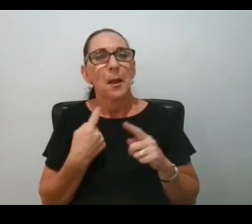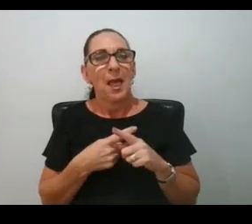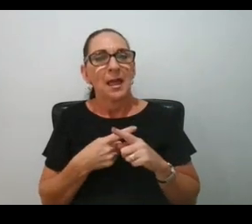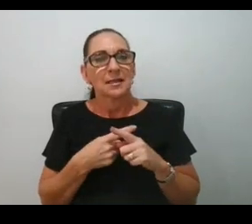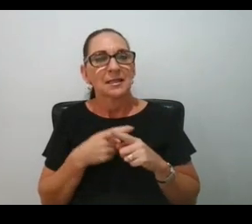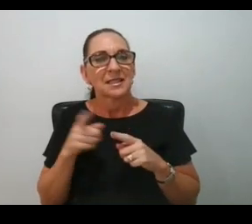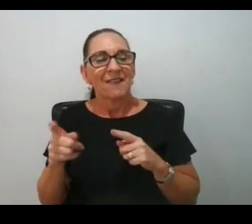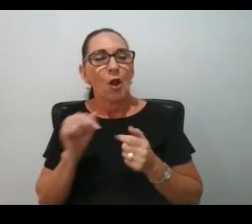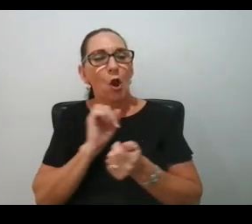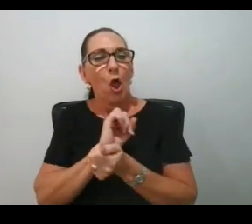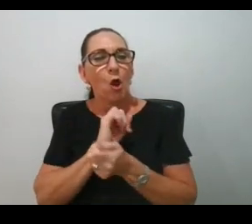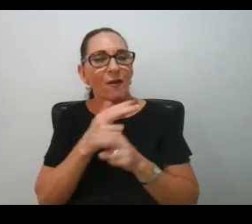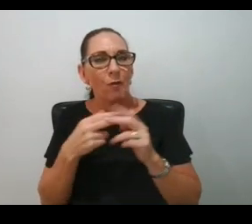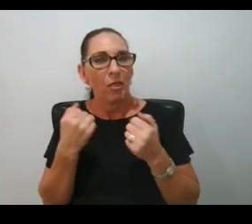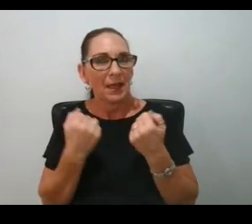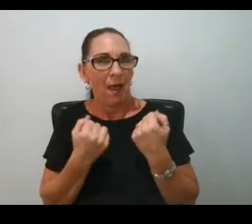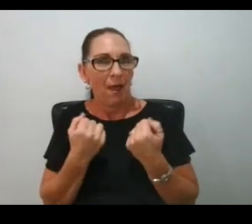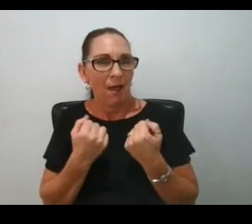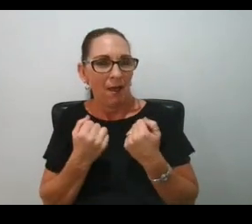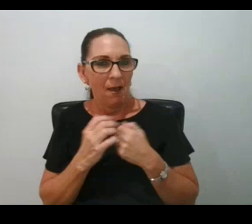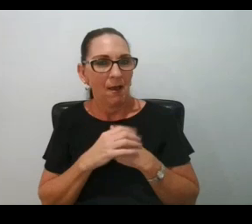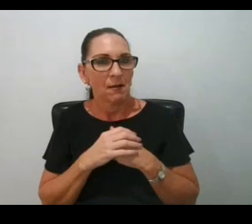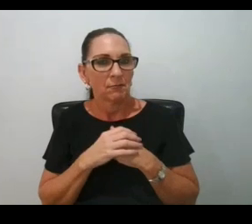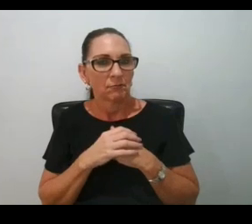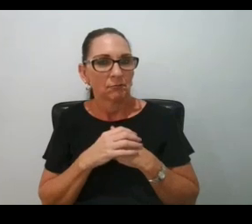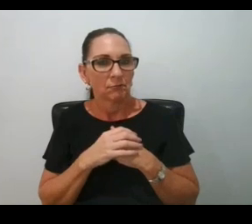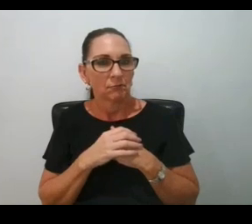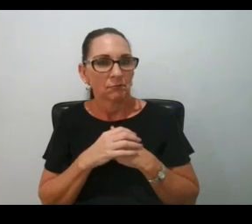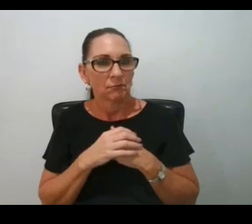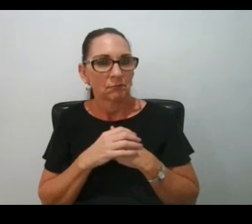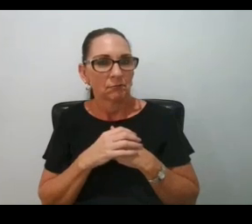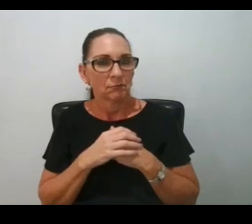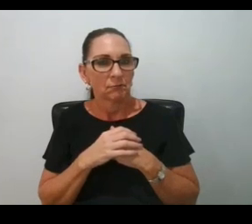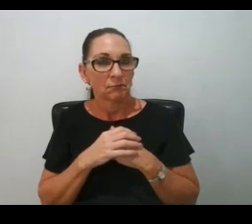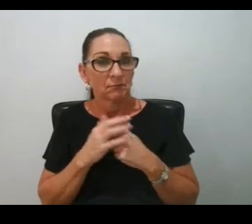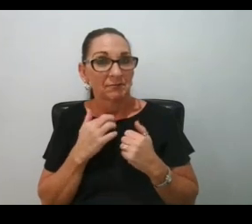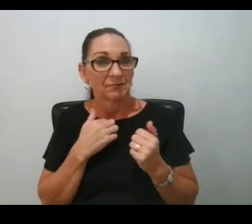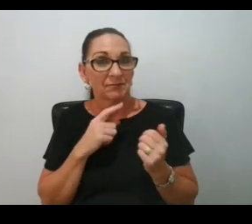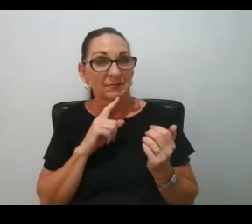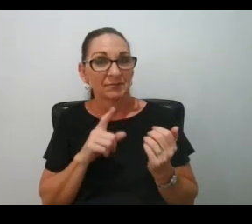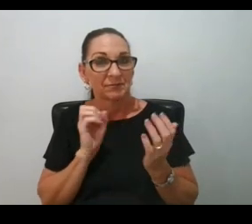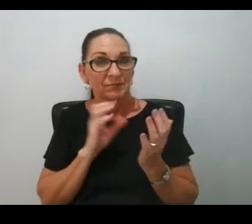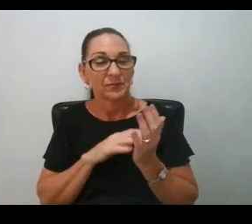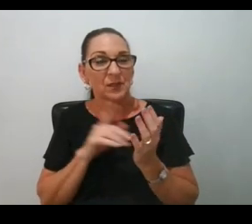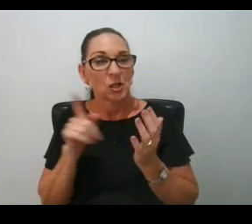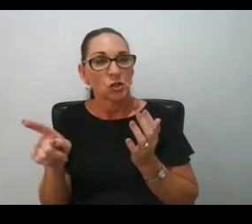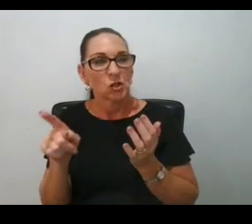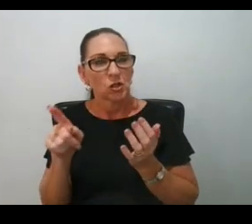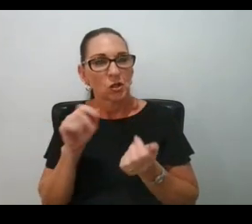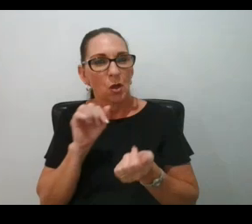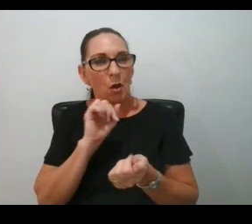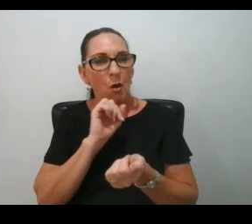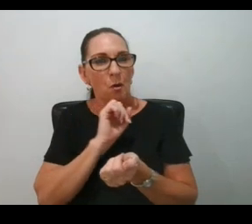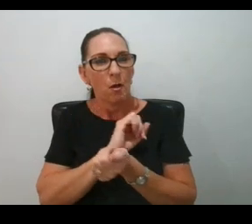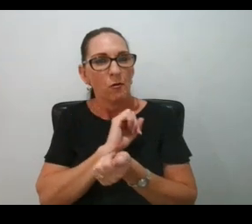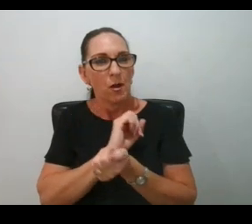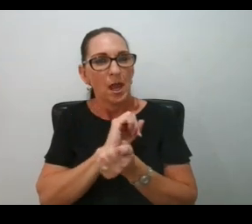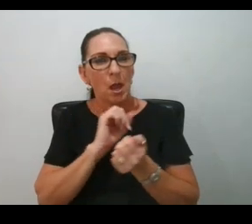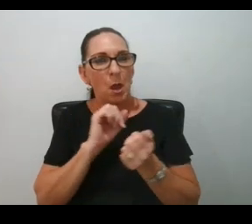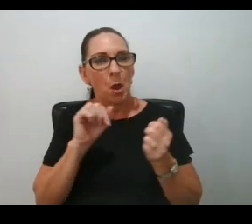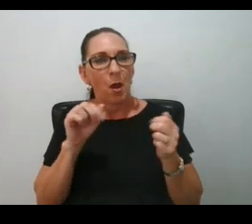She also, and I've specifically put, she's been a joint borrower on a motorbike loan. You would not believe